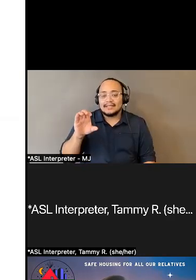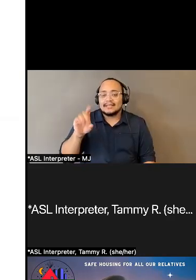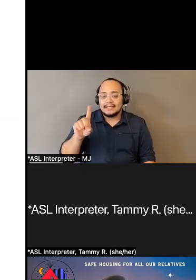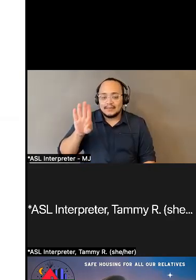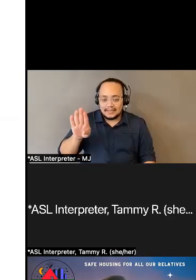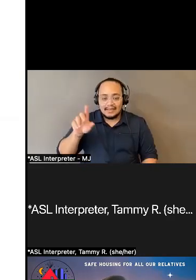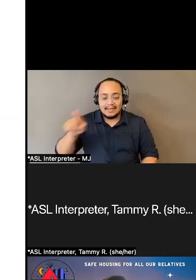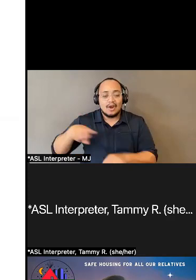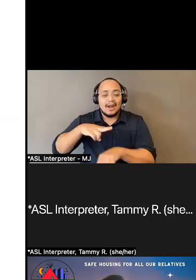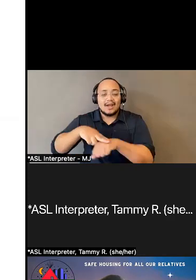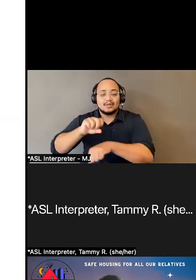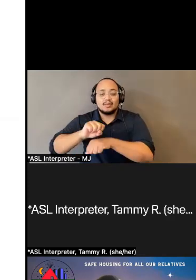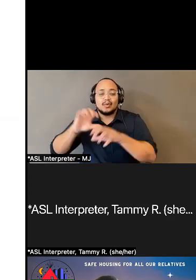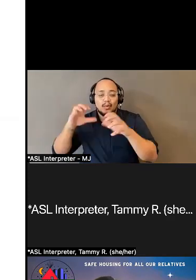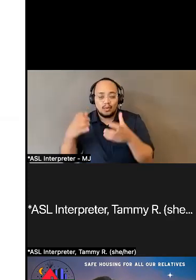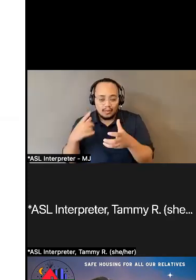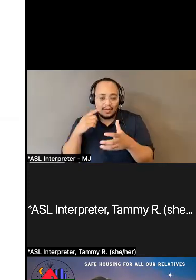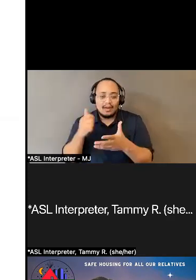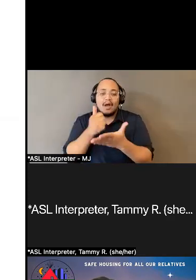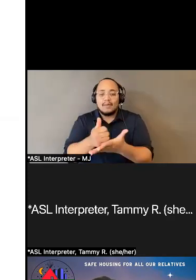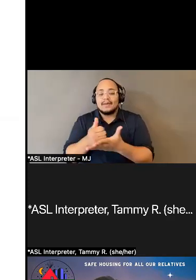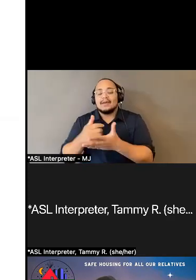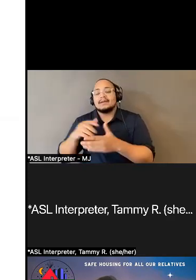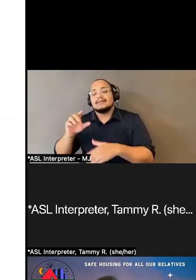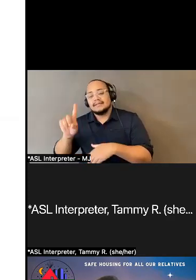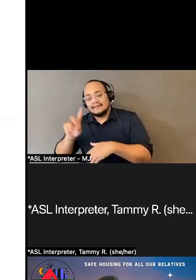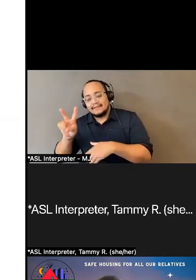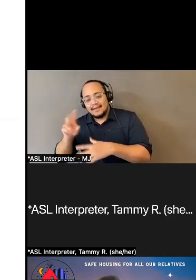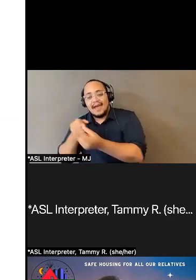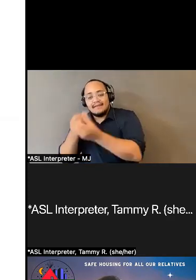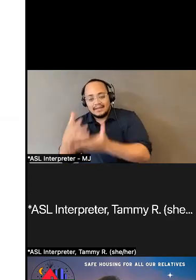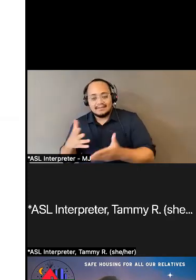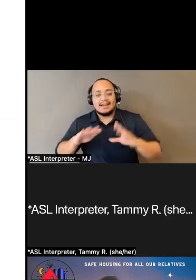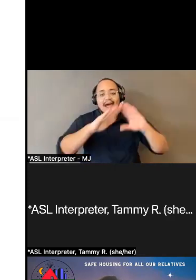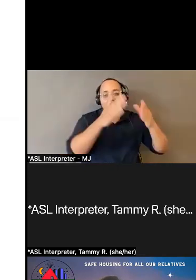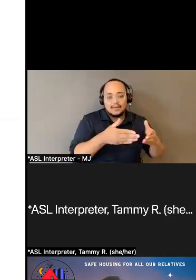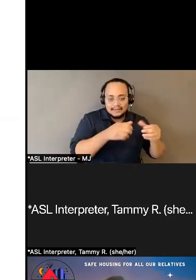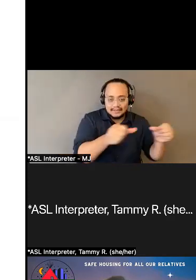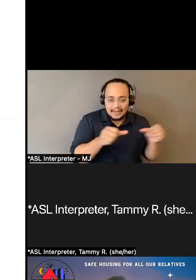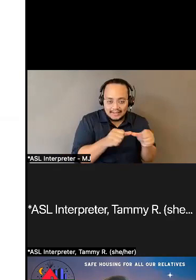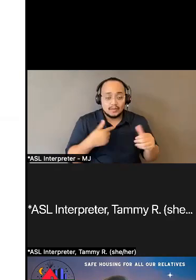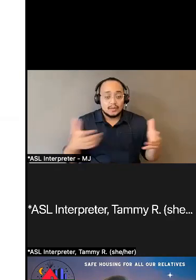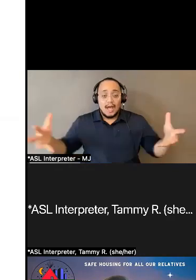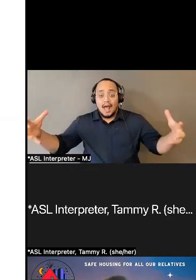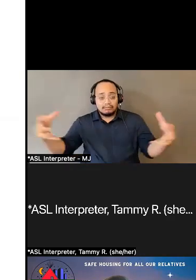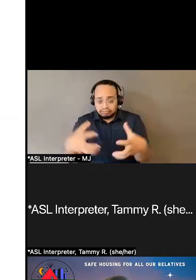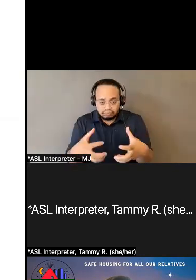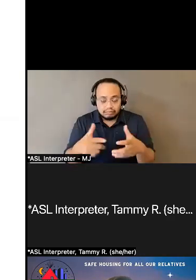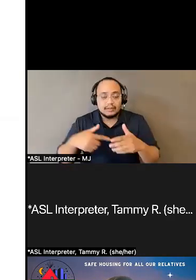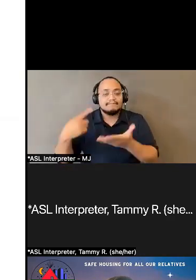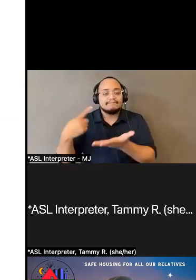the domestic violence and the housing spaces. We bring them together to have informed conversations with one